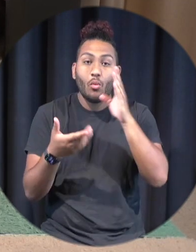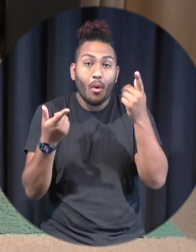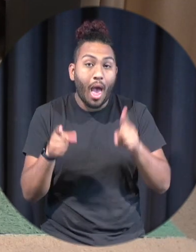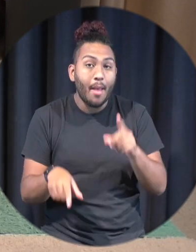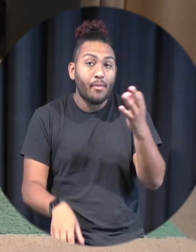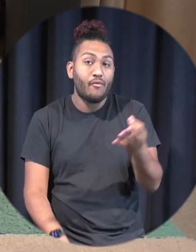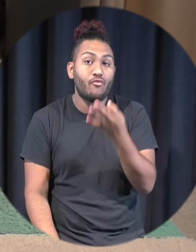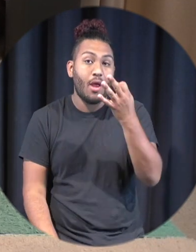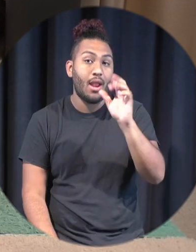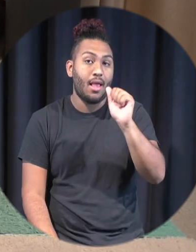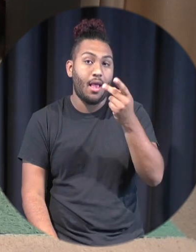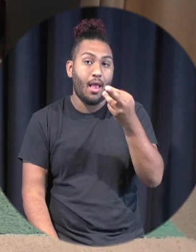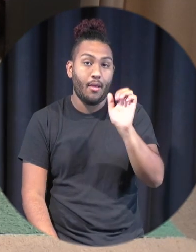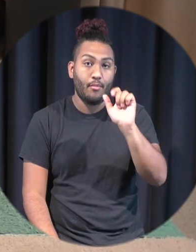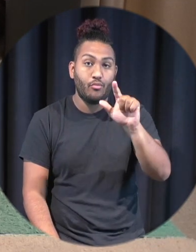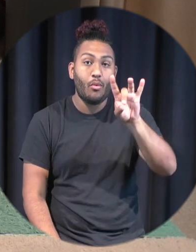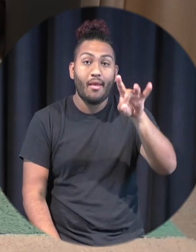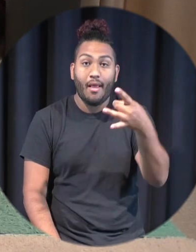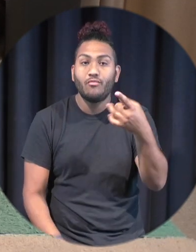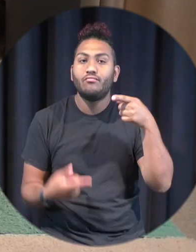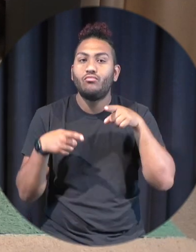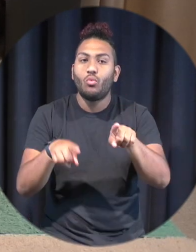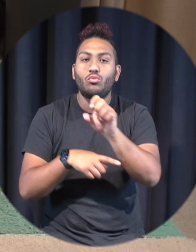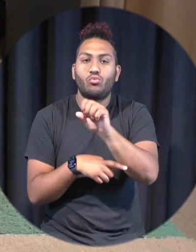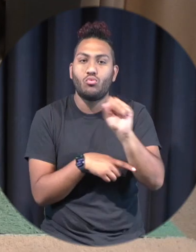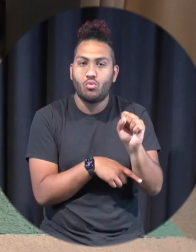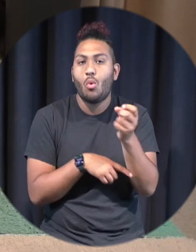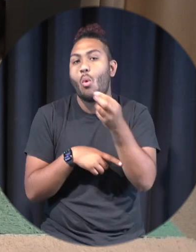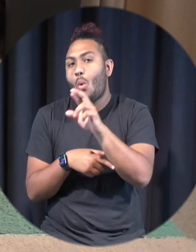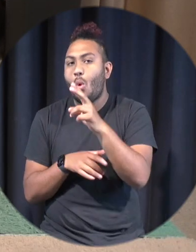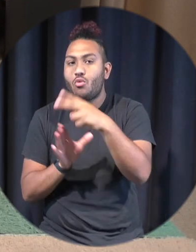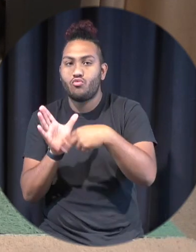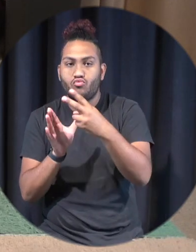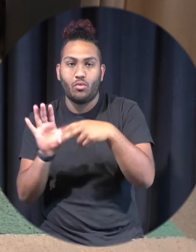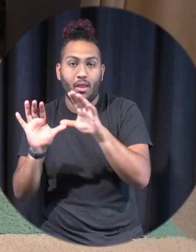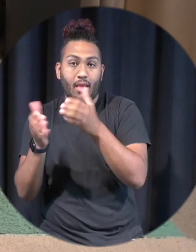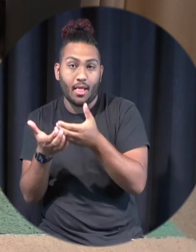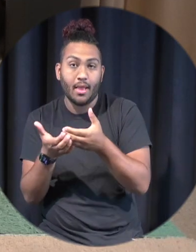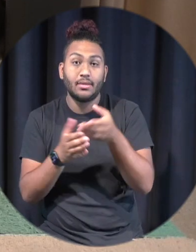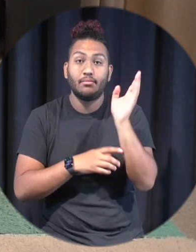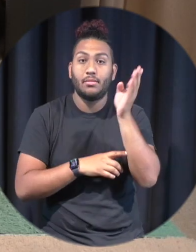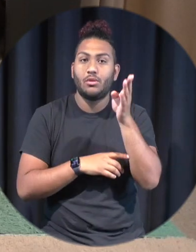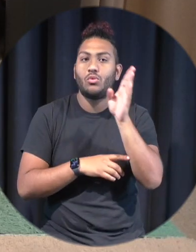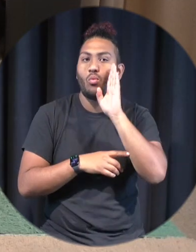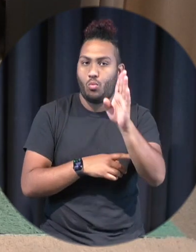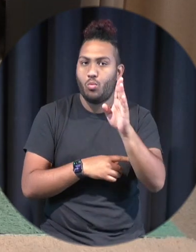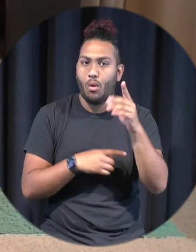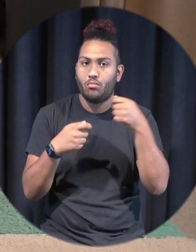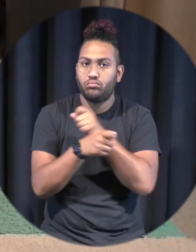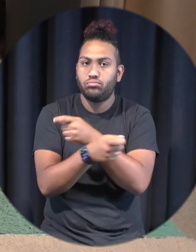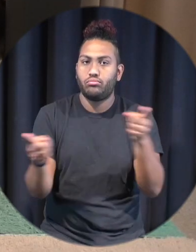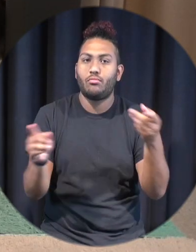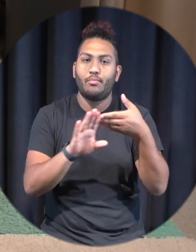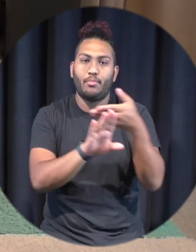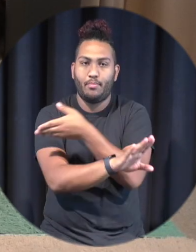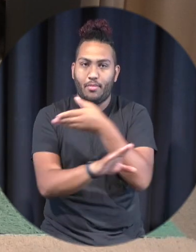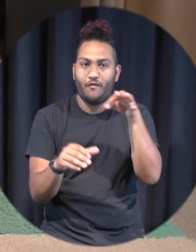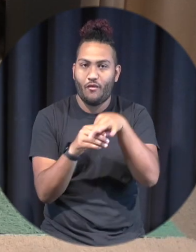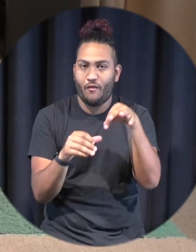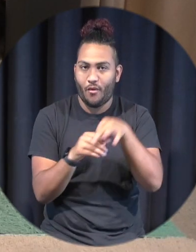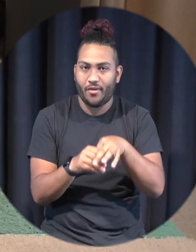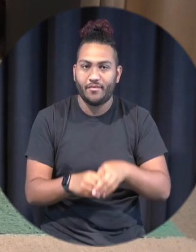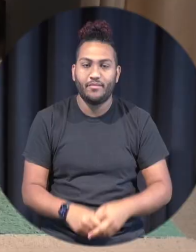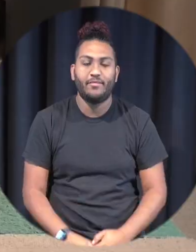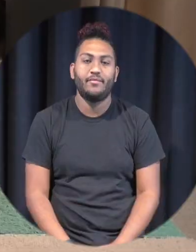studies or reading classes. Speeches will be air prior to voting. Make sure to vote Braves.